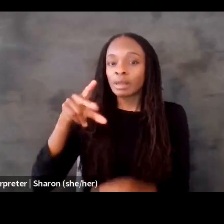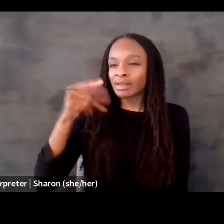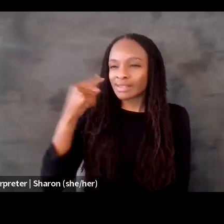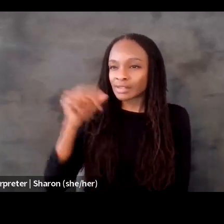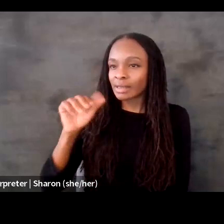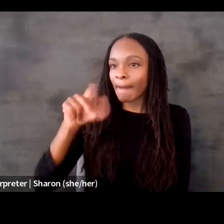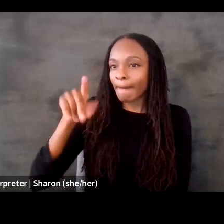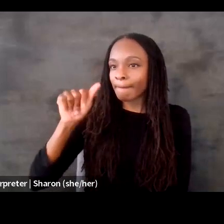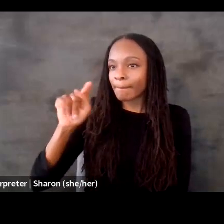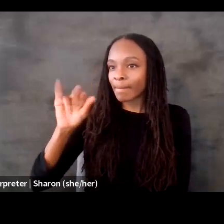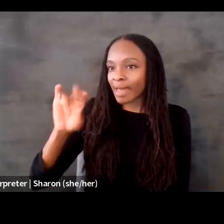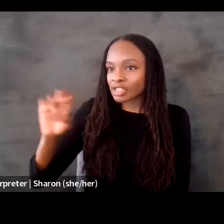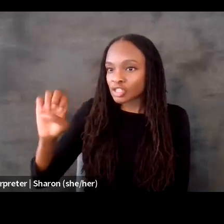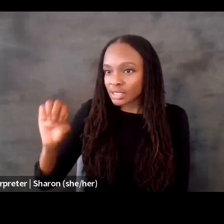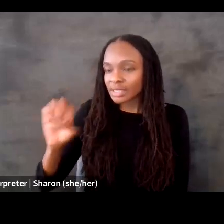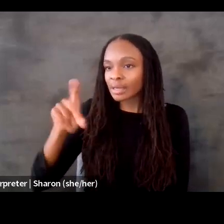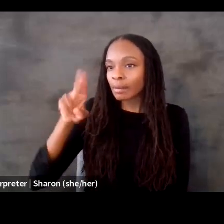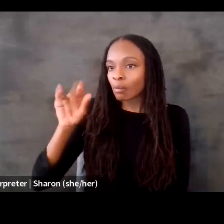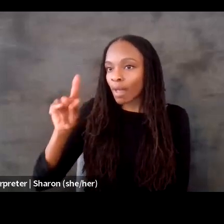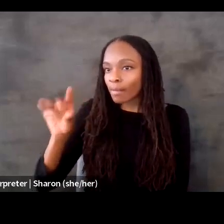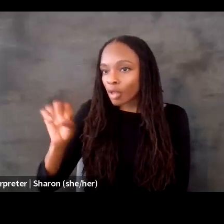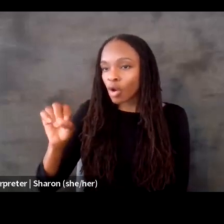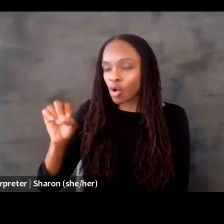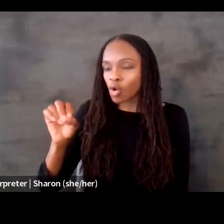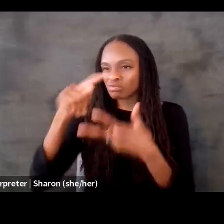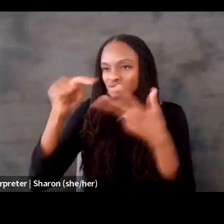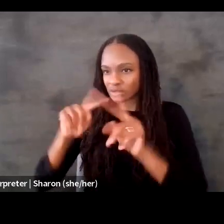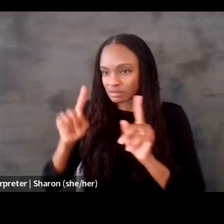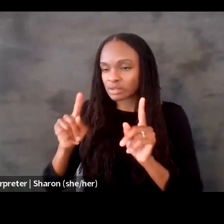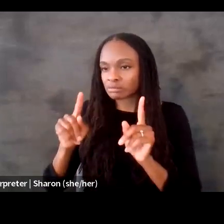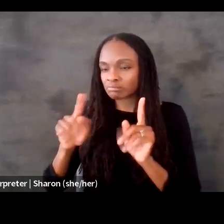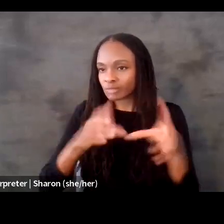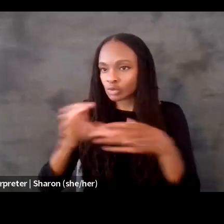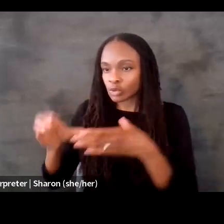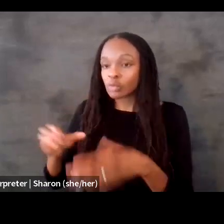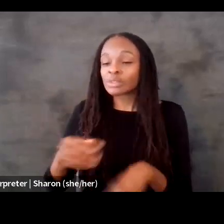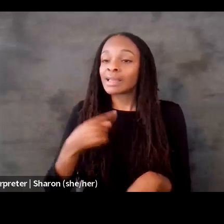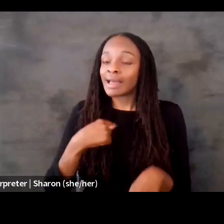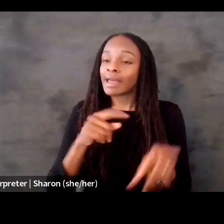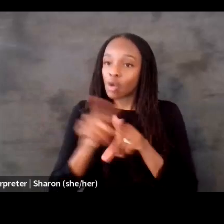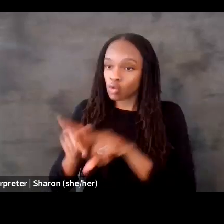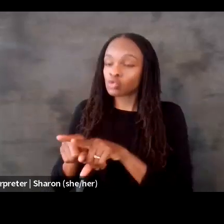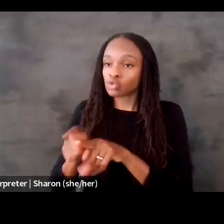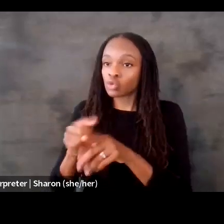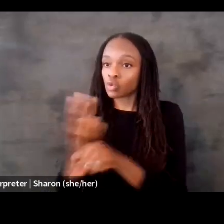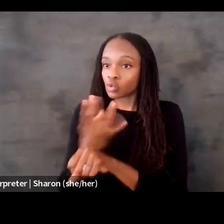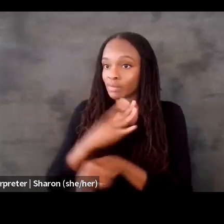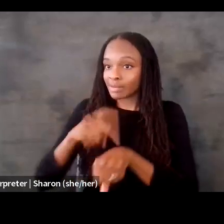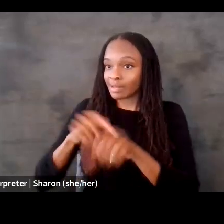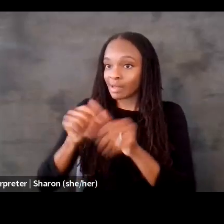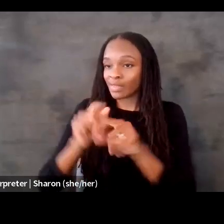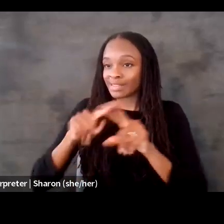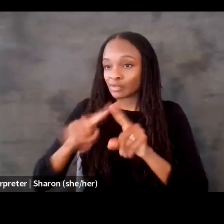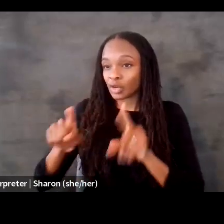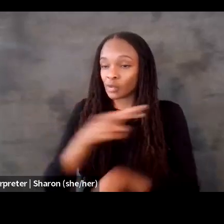Apache. I also spent a lot of times with different religions here, whether it be